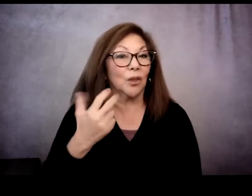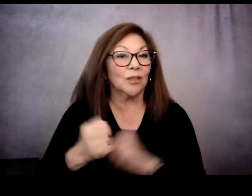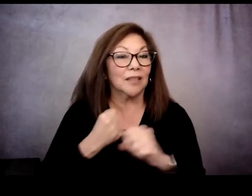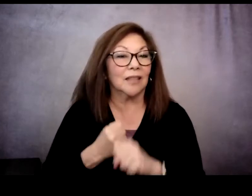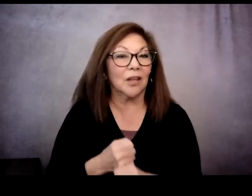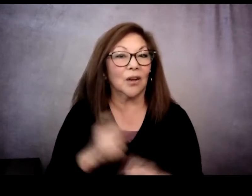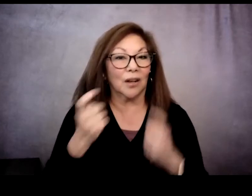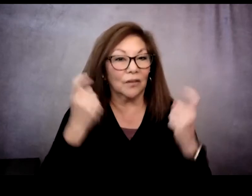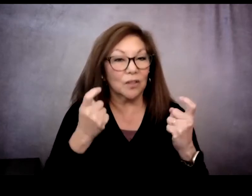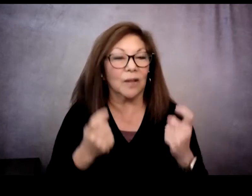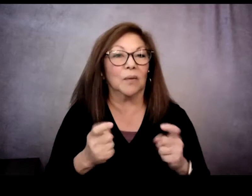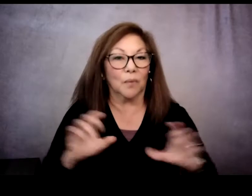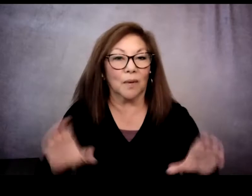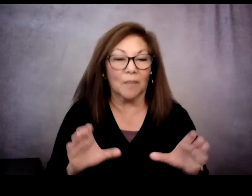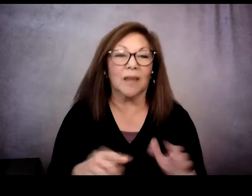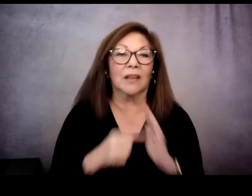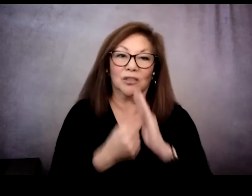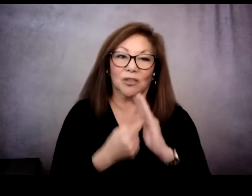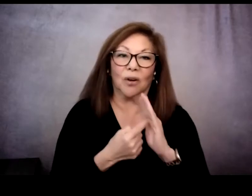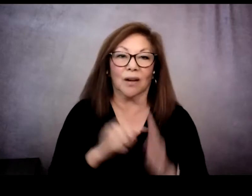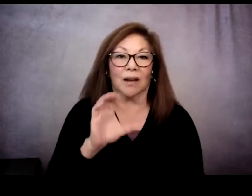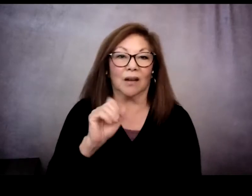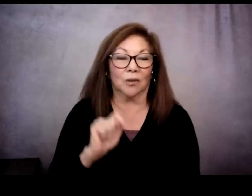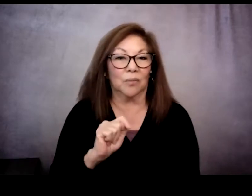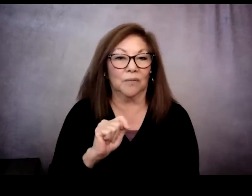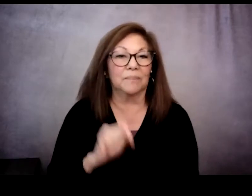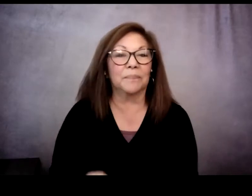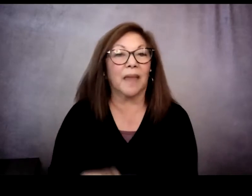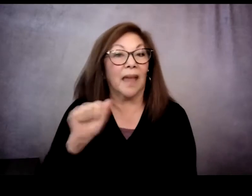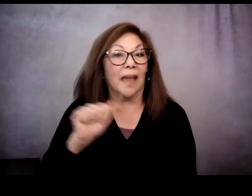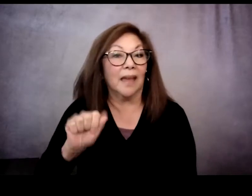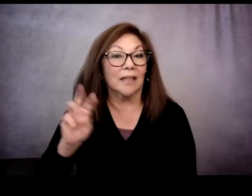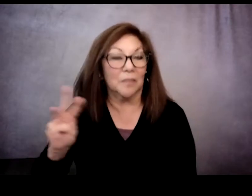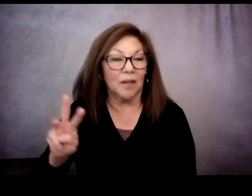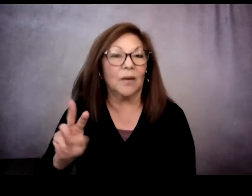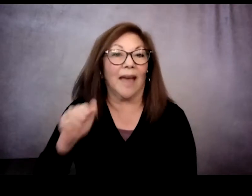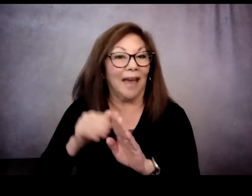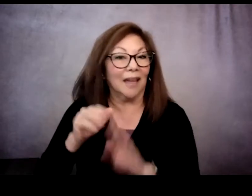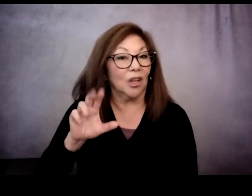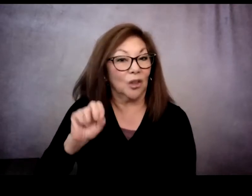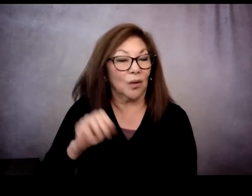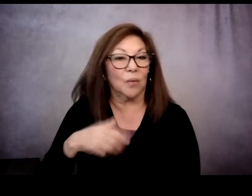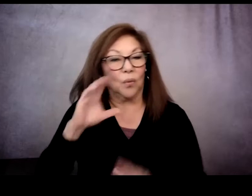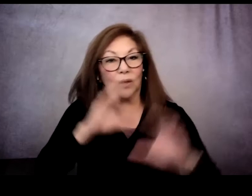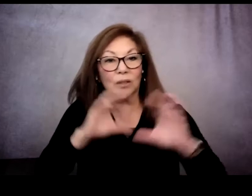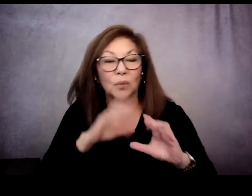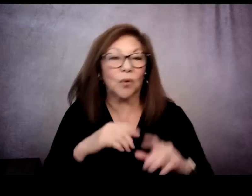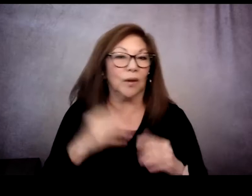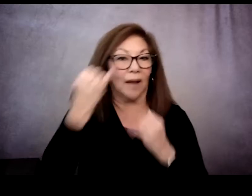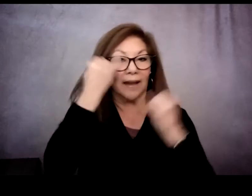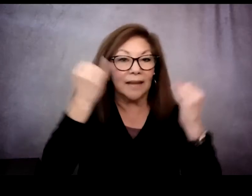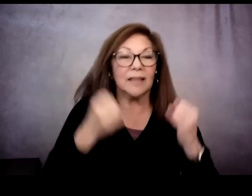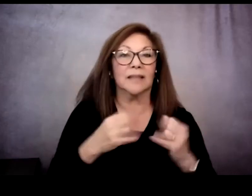in October, AAWW at 30. AAWW at 30 will explore the values and ideas that